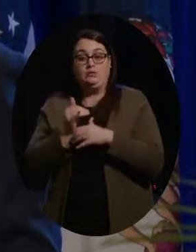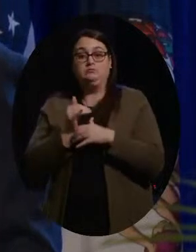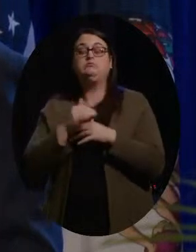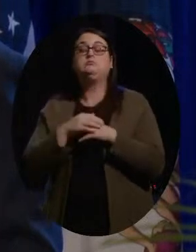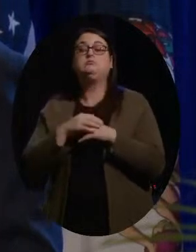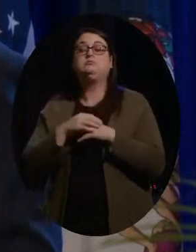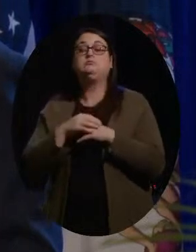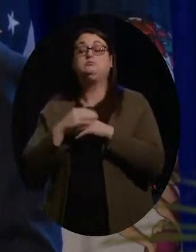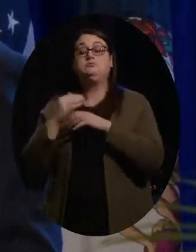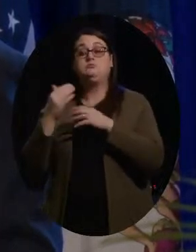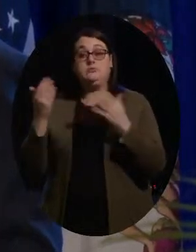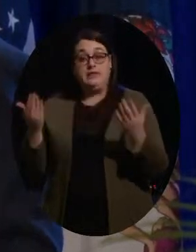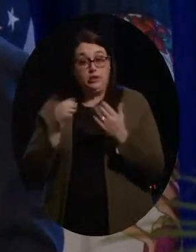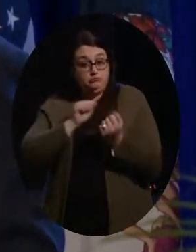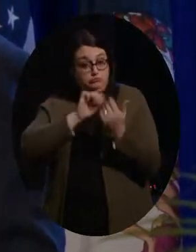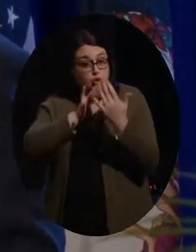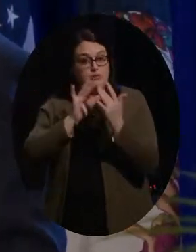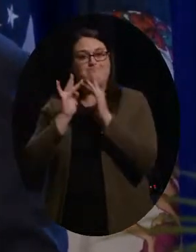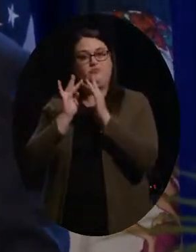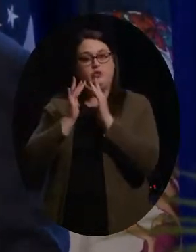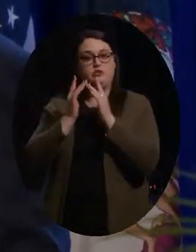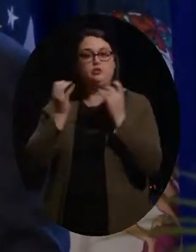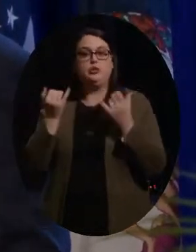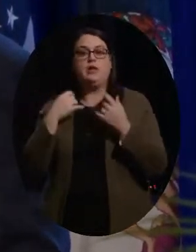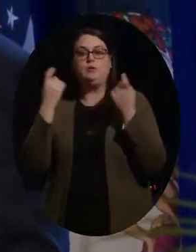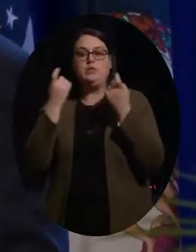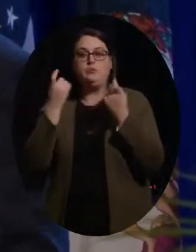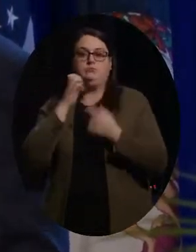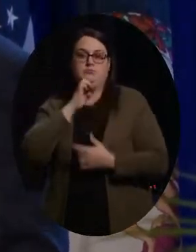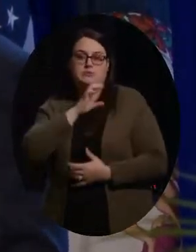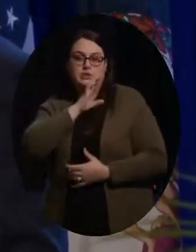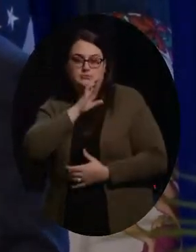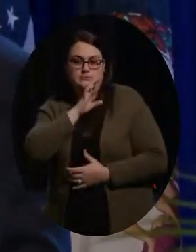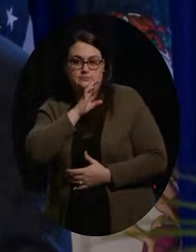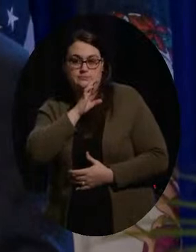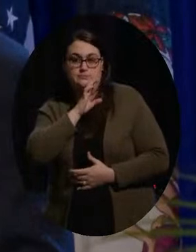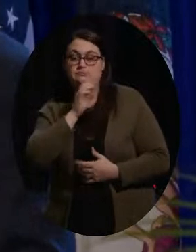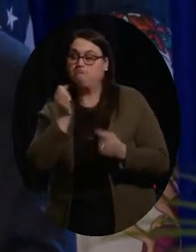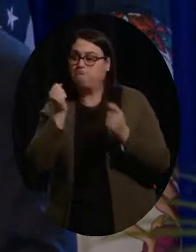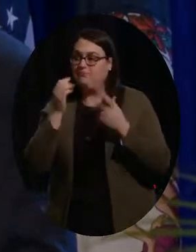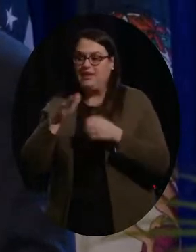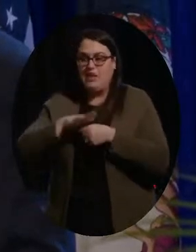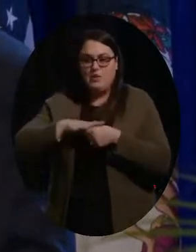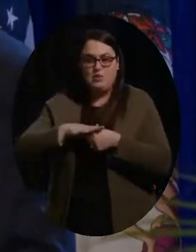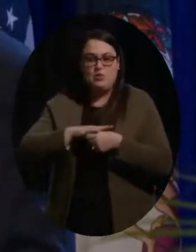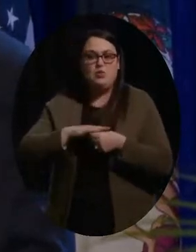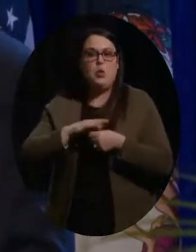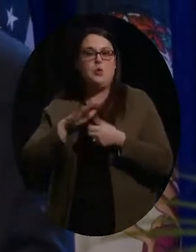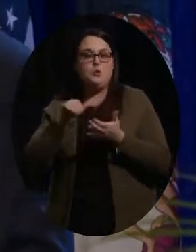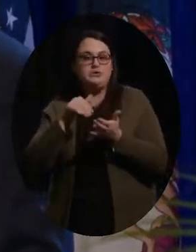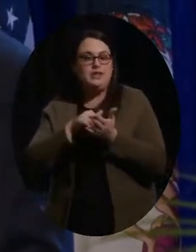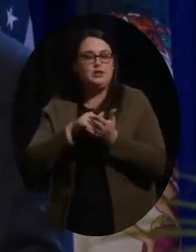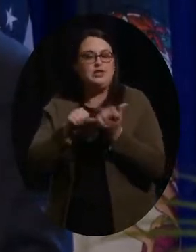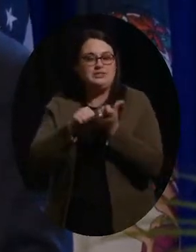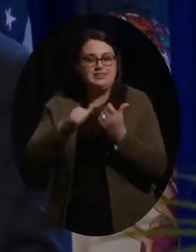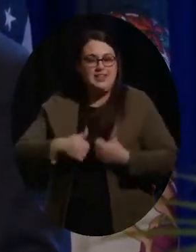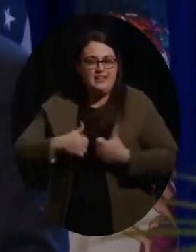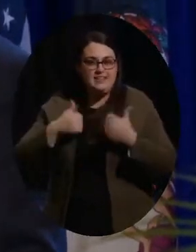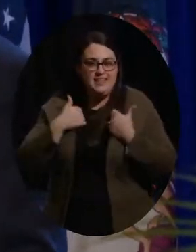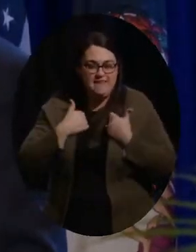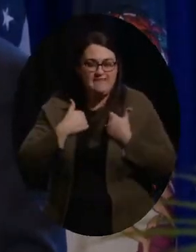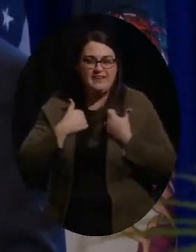and watching virtually. Tonight we celebrate our seniors. And several local senior centers and assisted living facilities have set up